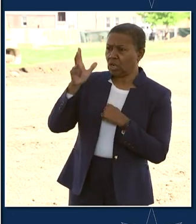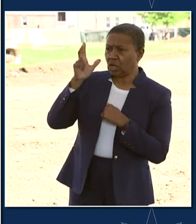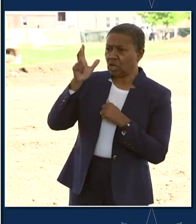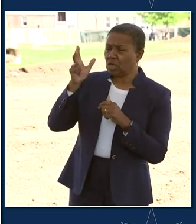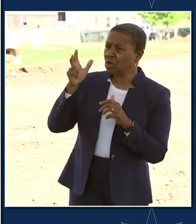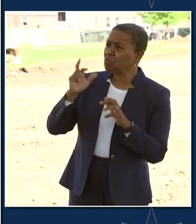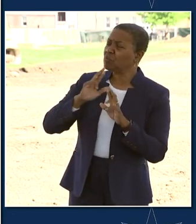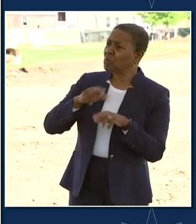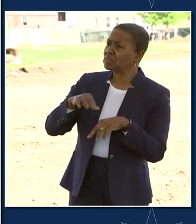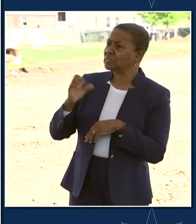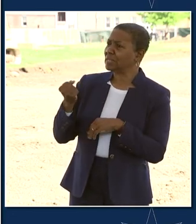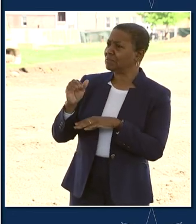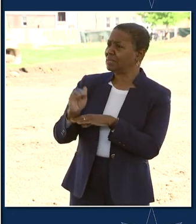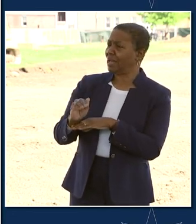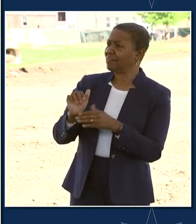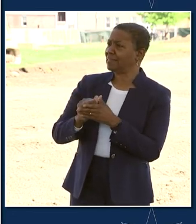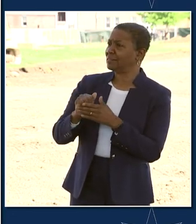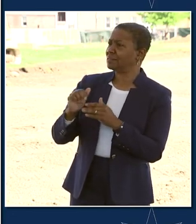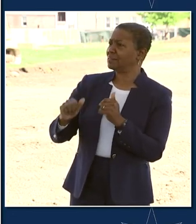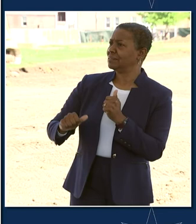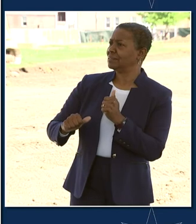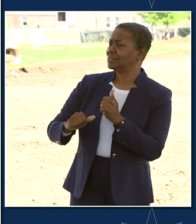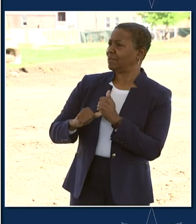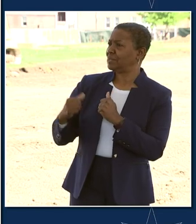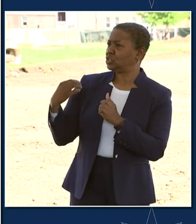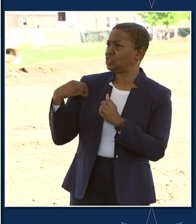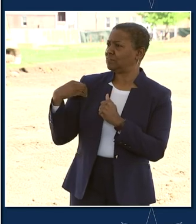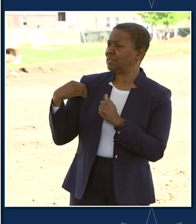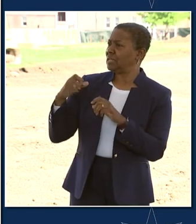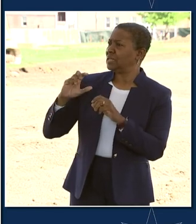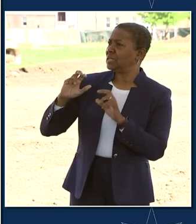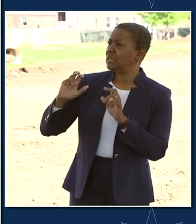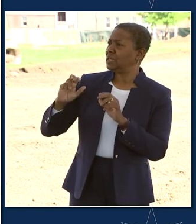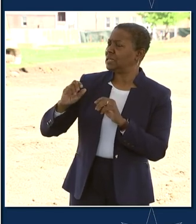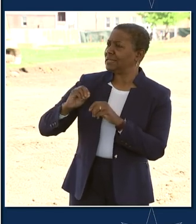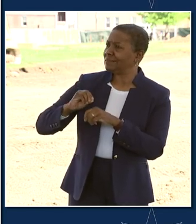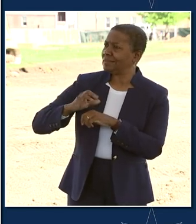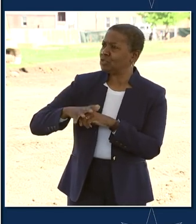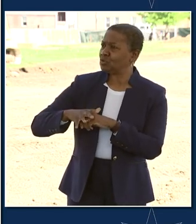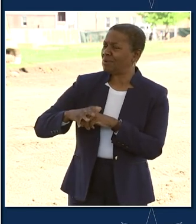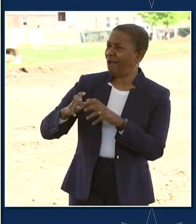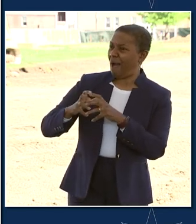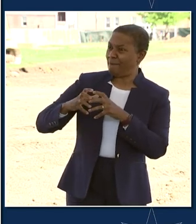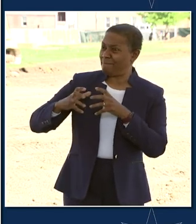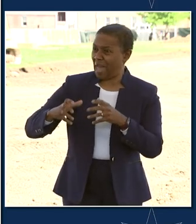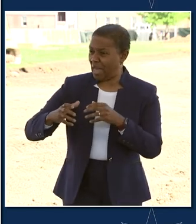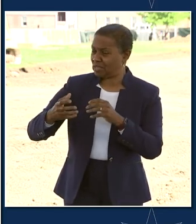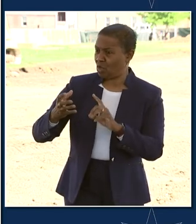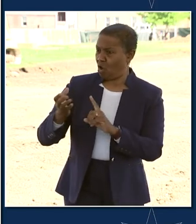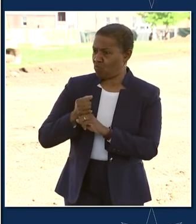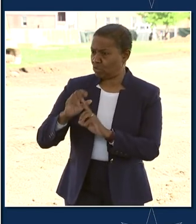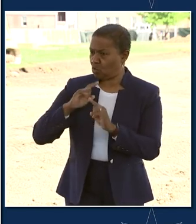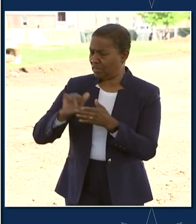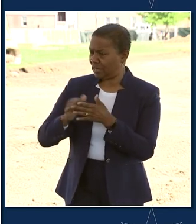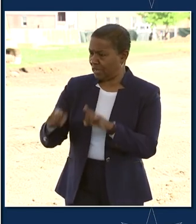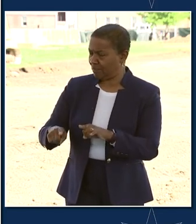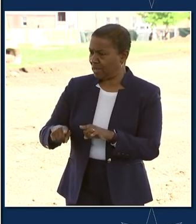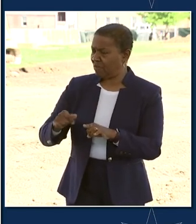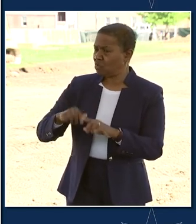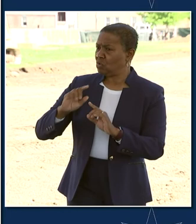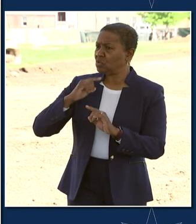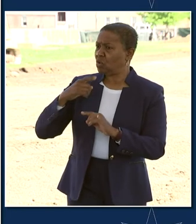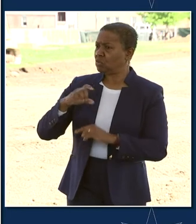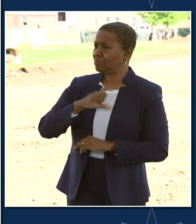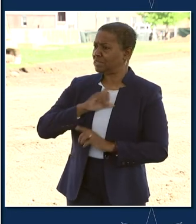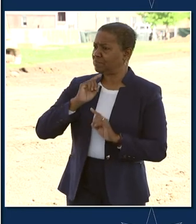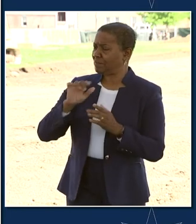deputy chief on scene had issued a mass arrest order that obviously couldn't happen. Have you given orders to the police